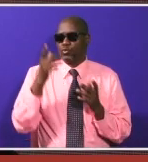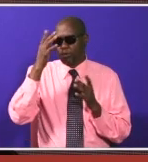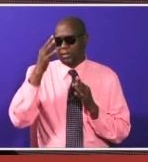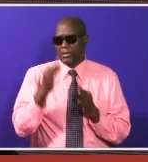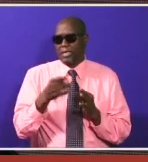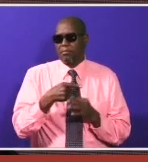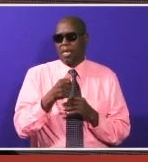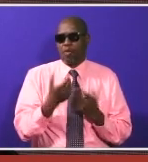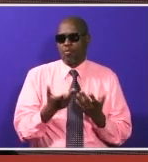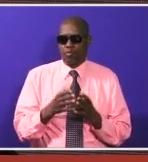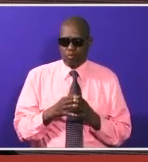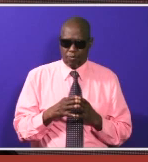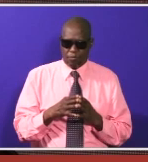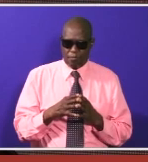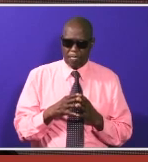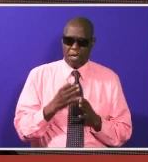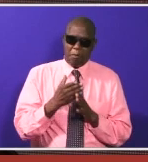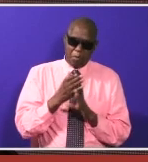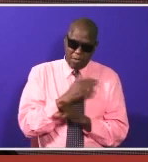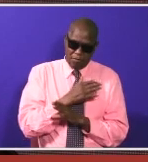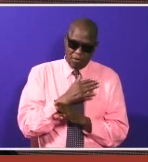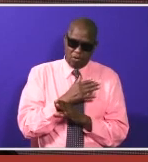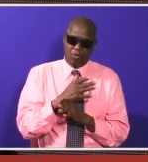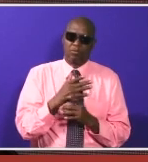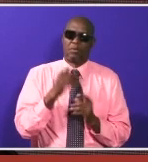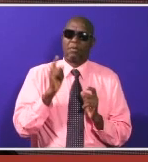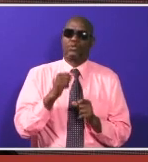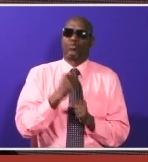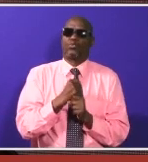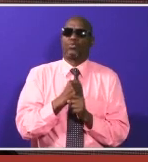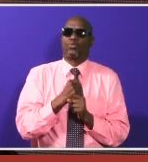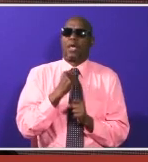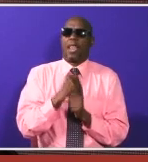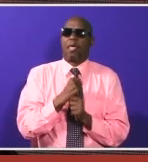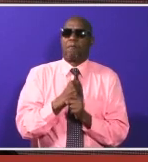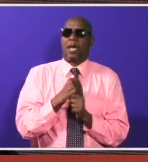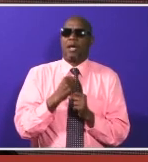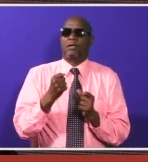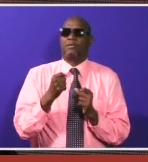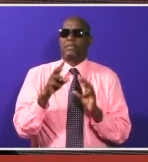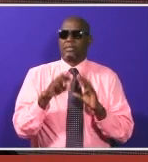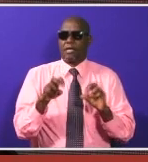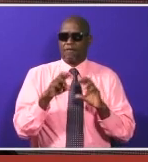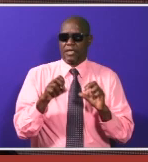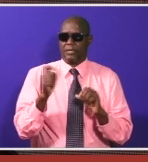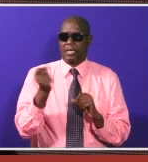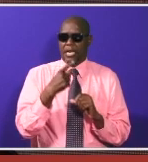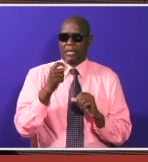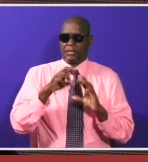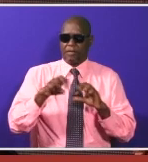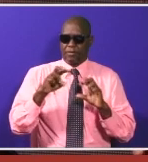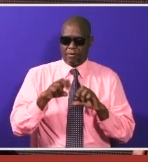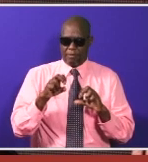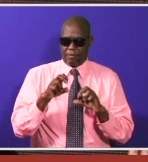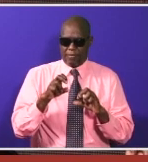the pay, we do a lot of labor surveys, salary surveys. For example, for